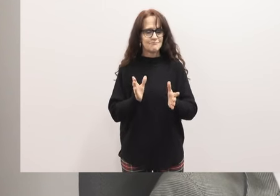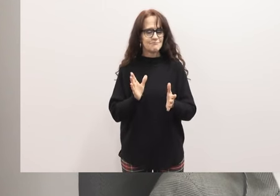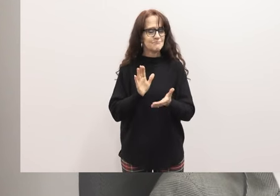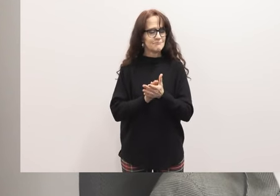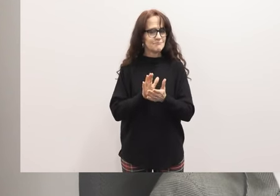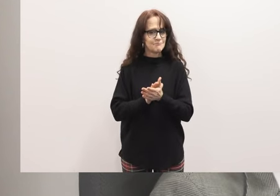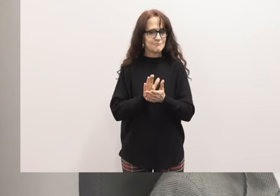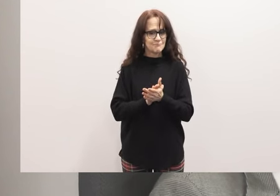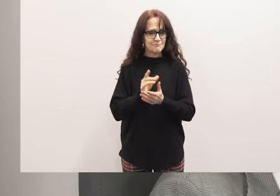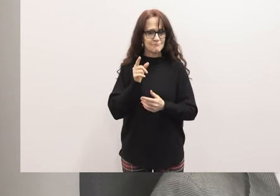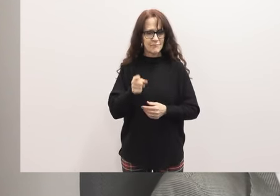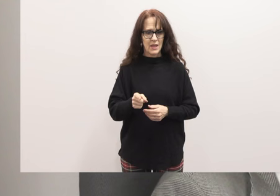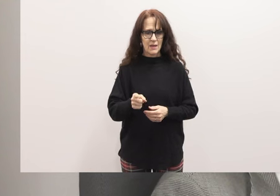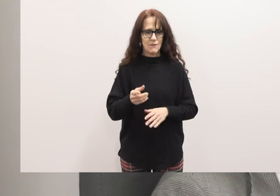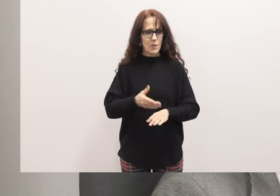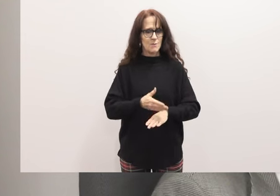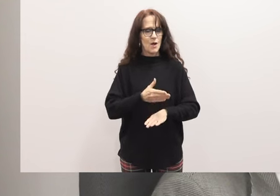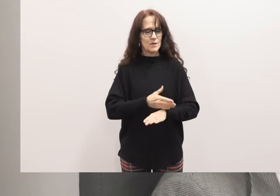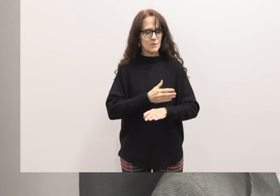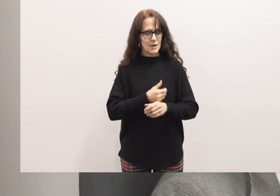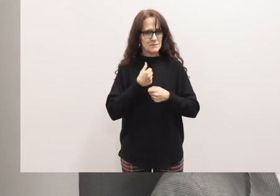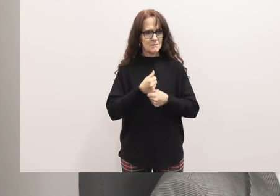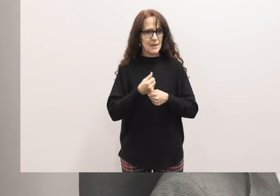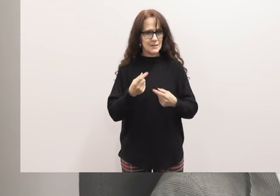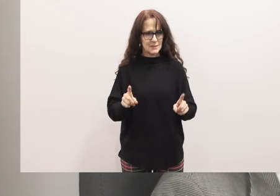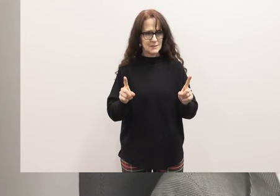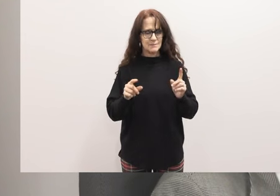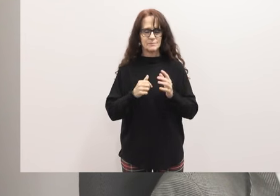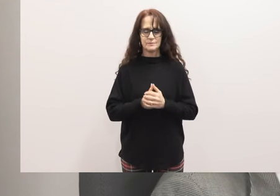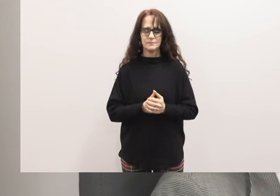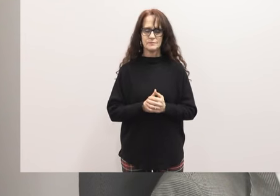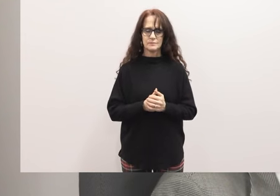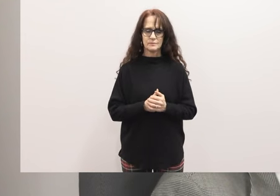that progress. So